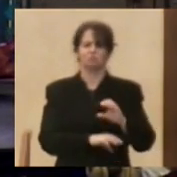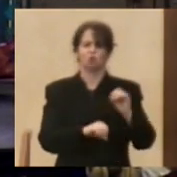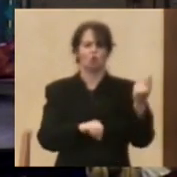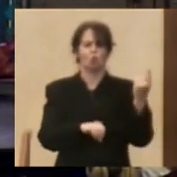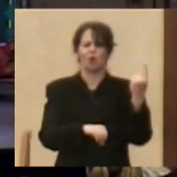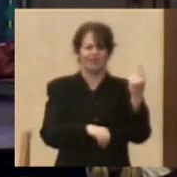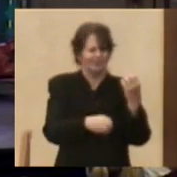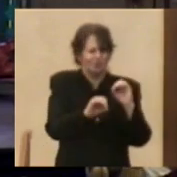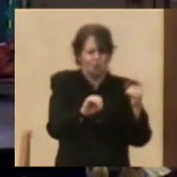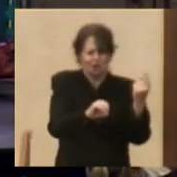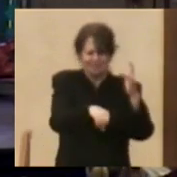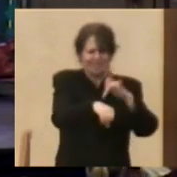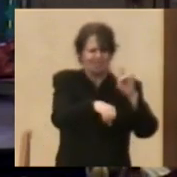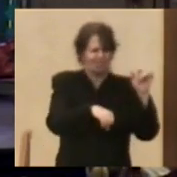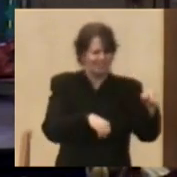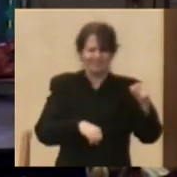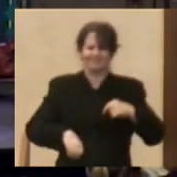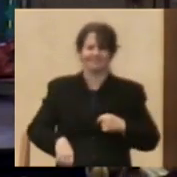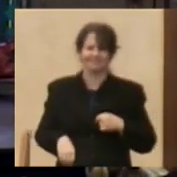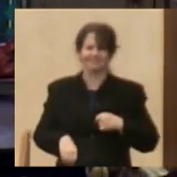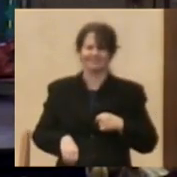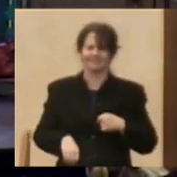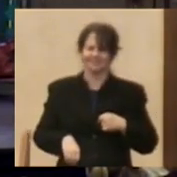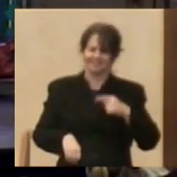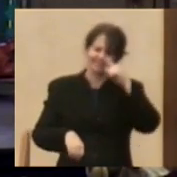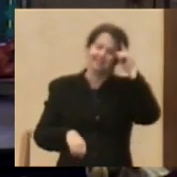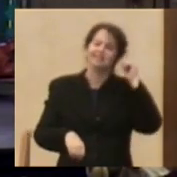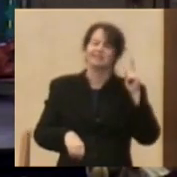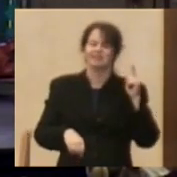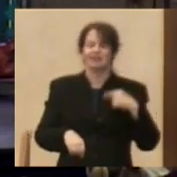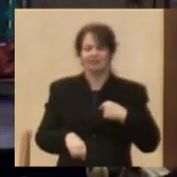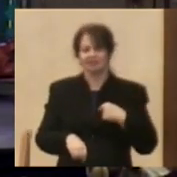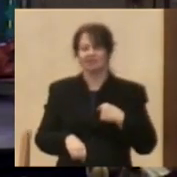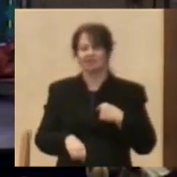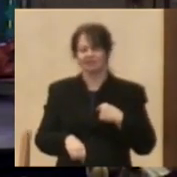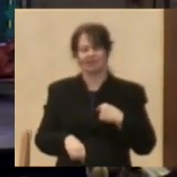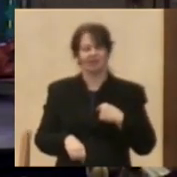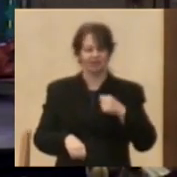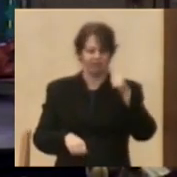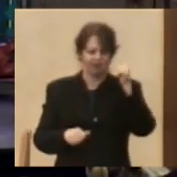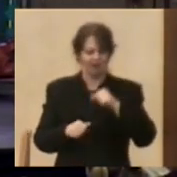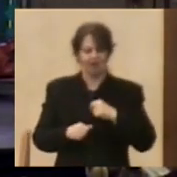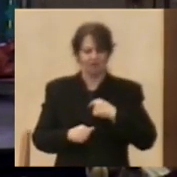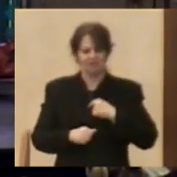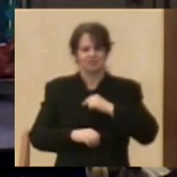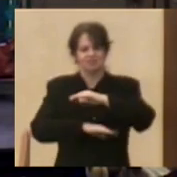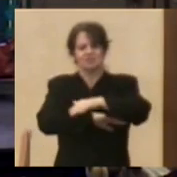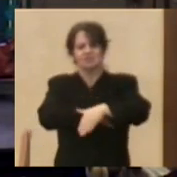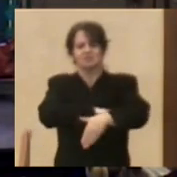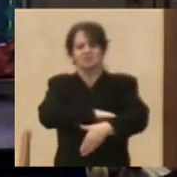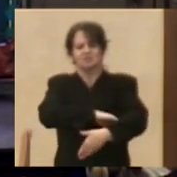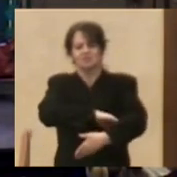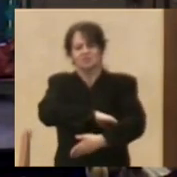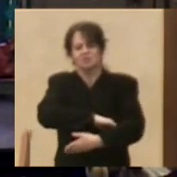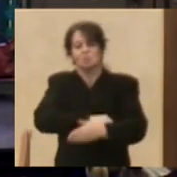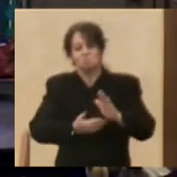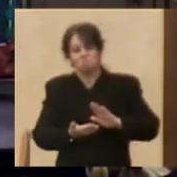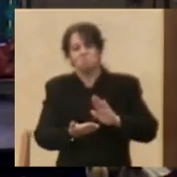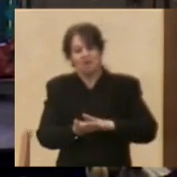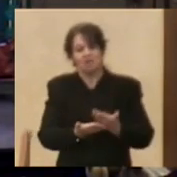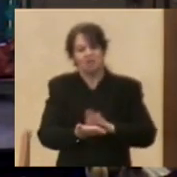late yesterday, and then I got home, and I made that. I probably was up till like 1 o'clock. Oh,